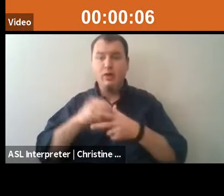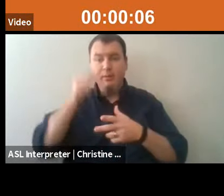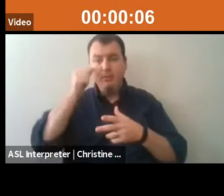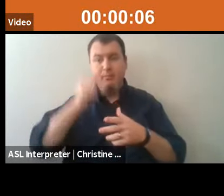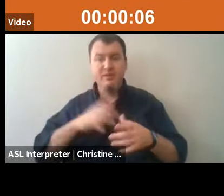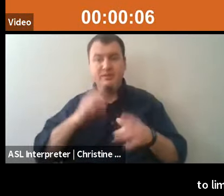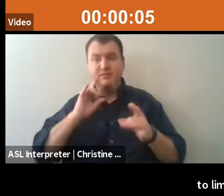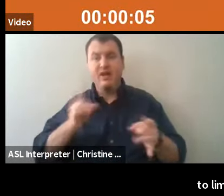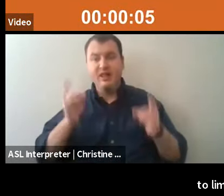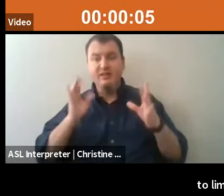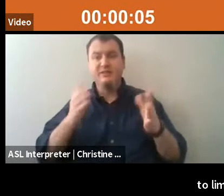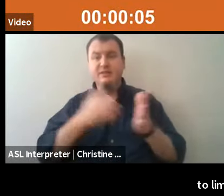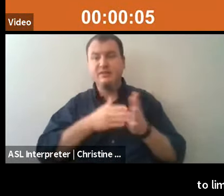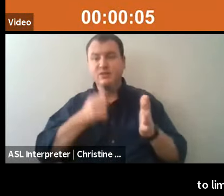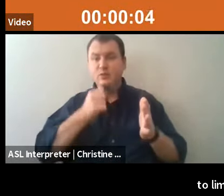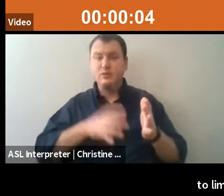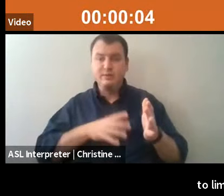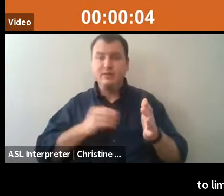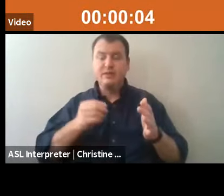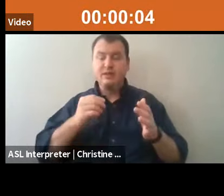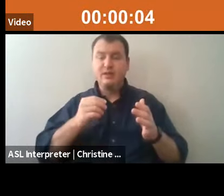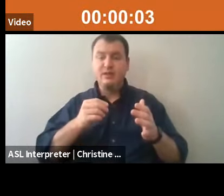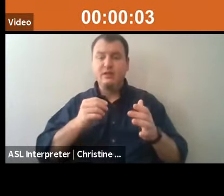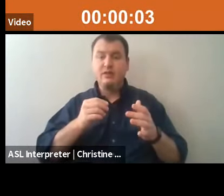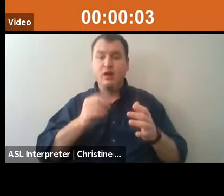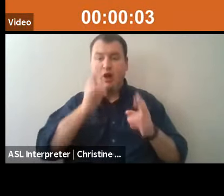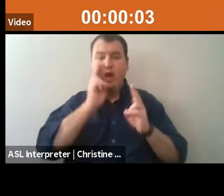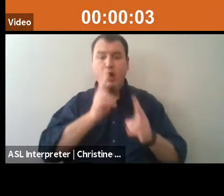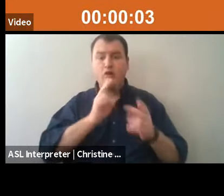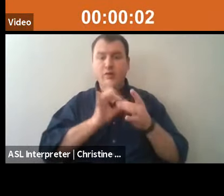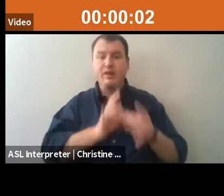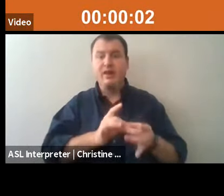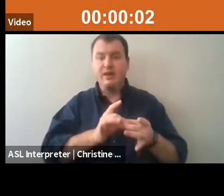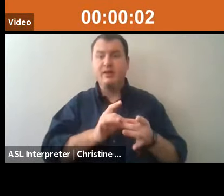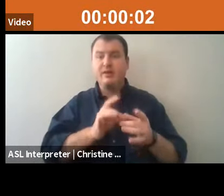violence against women and unrelated violence and oppression.